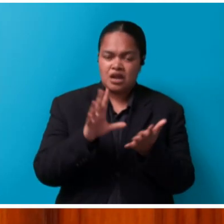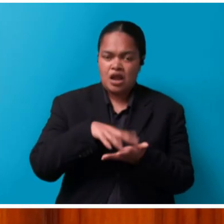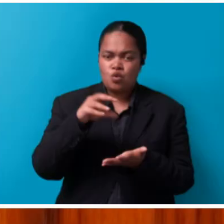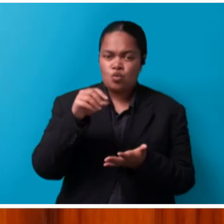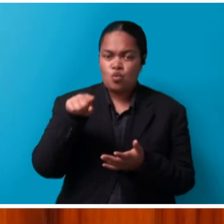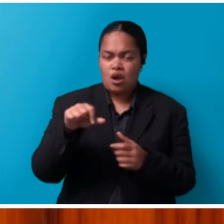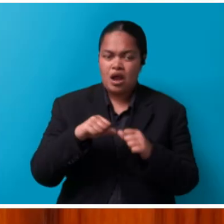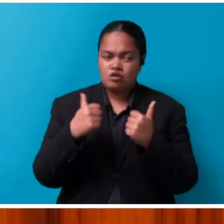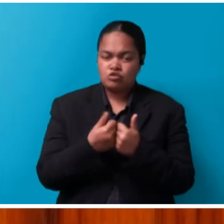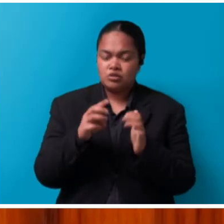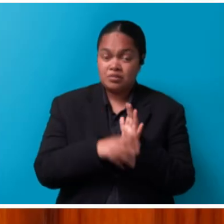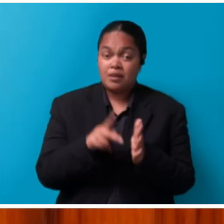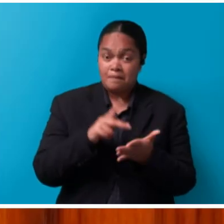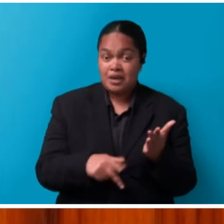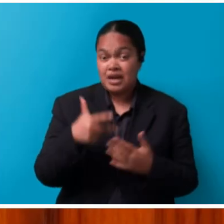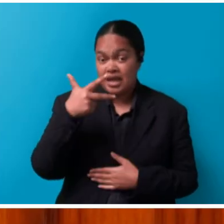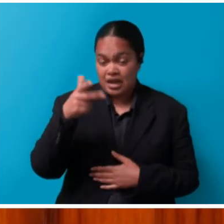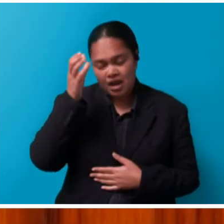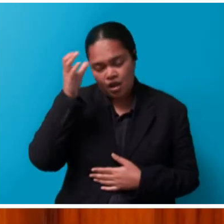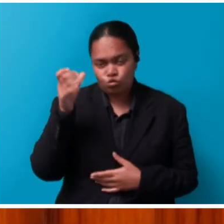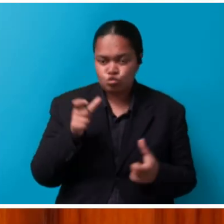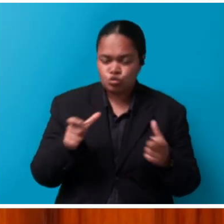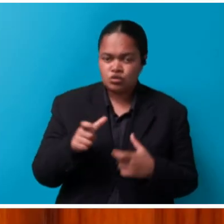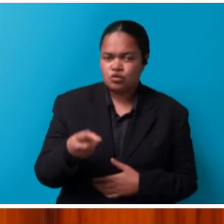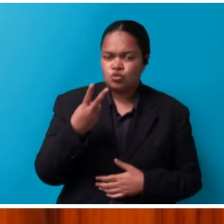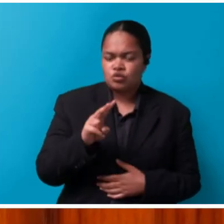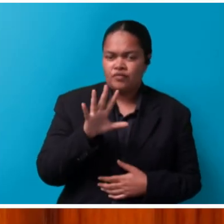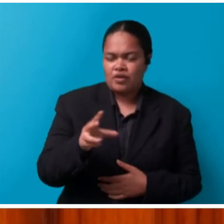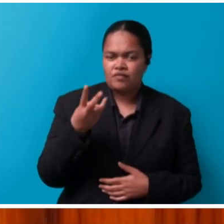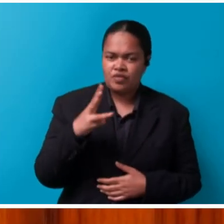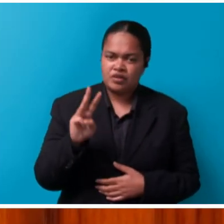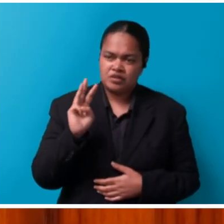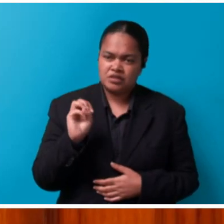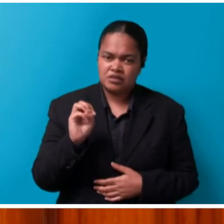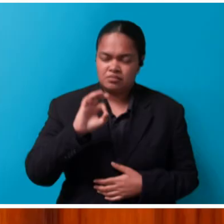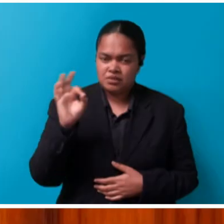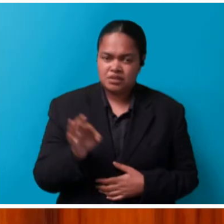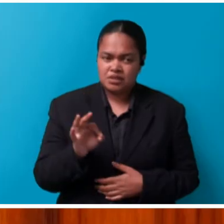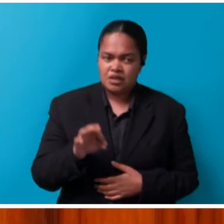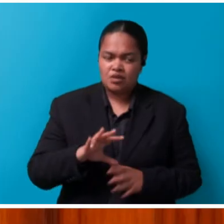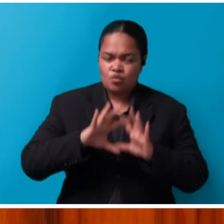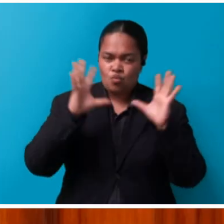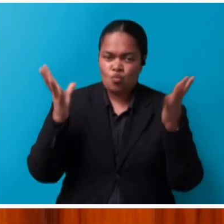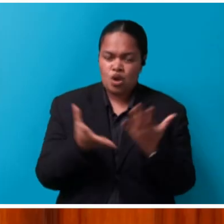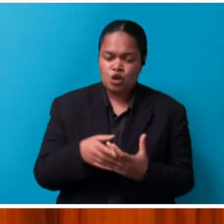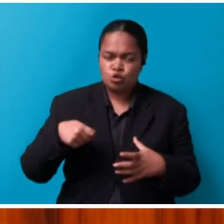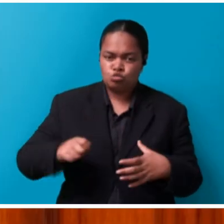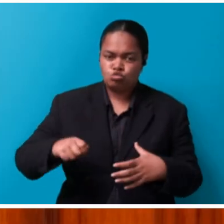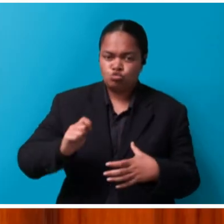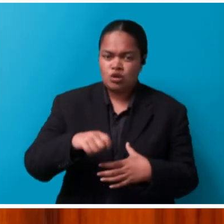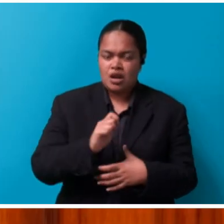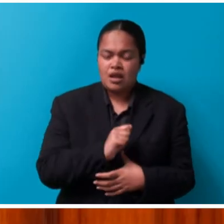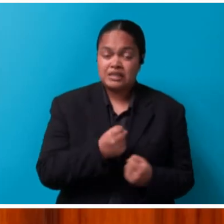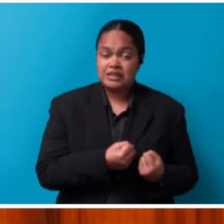part of the 8 countries that control 25 to 30% of the world's annual world's tuna supply and